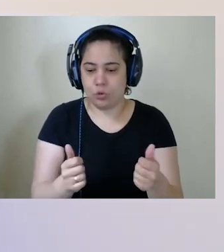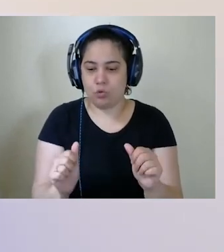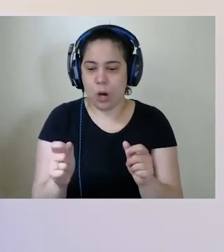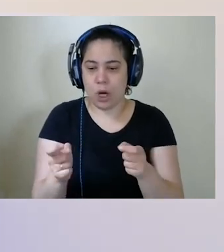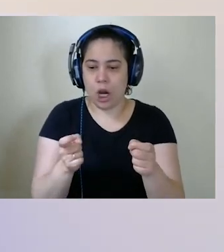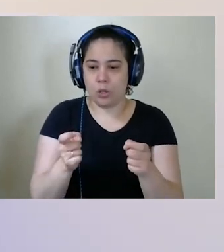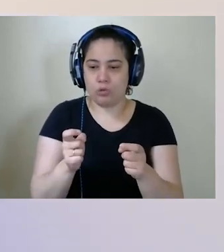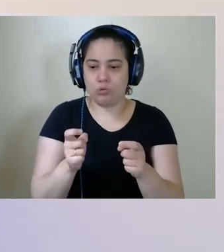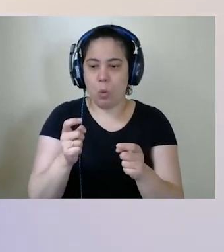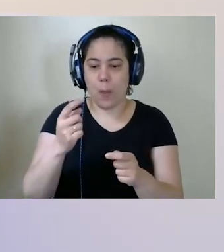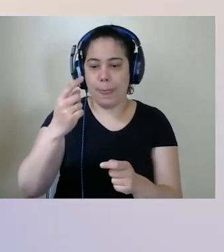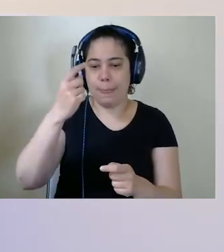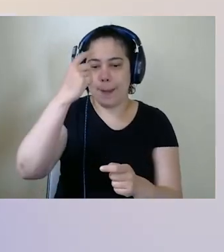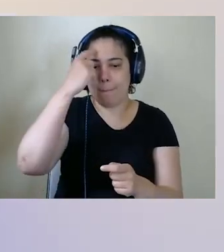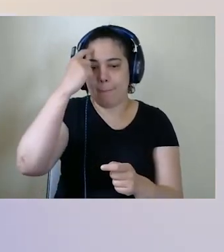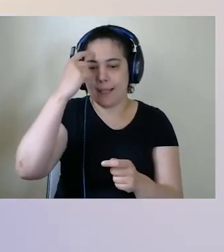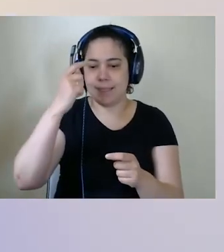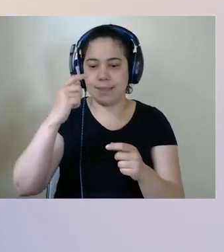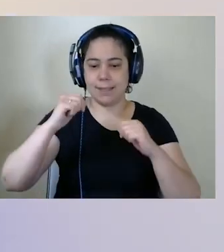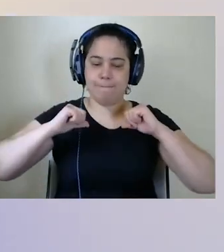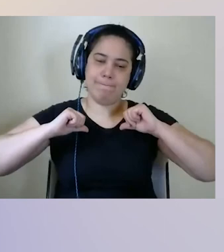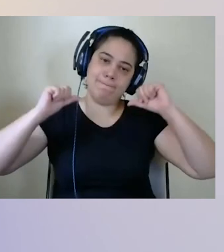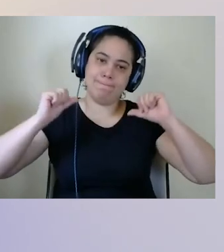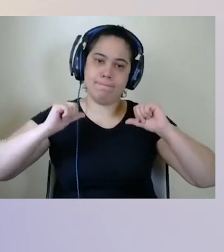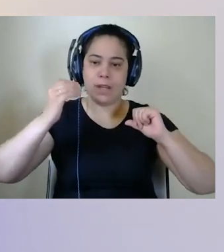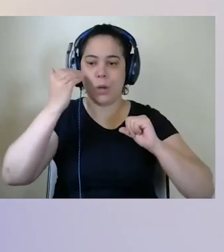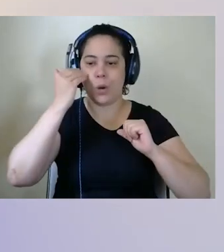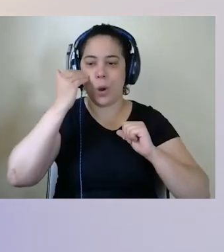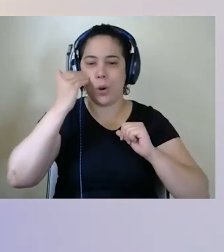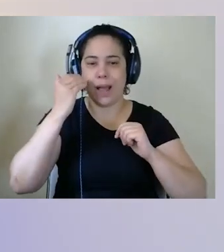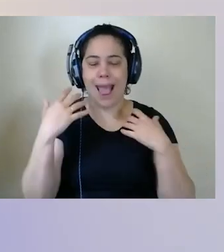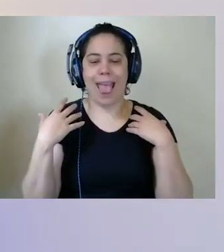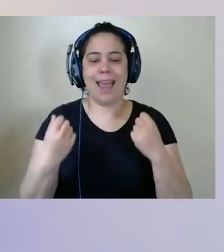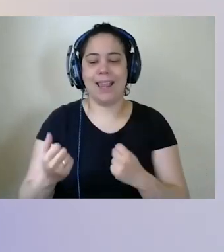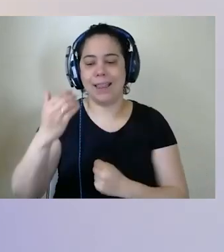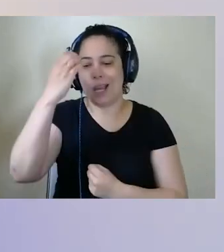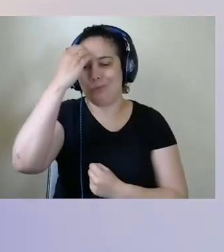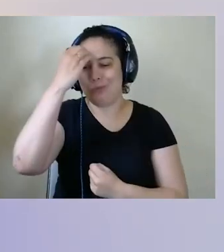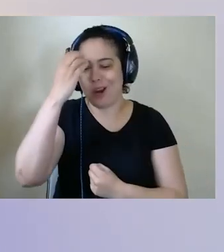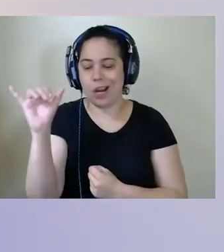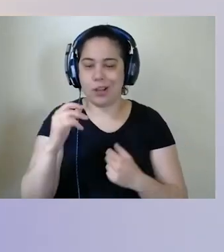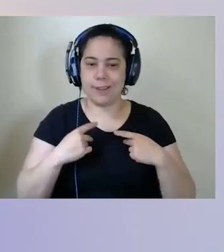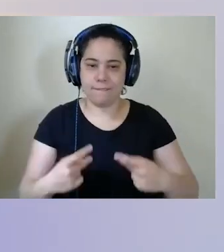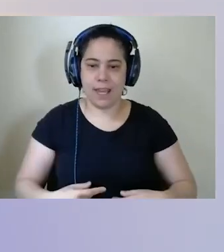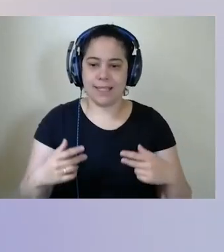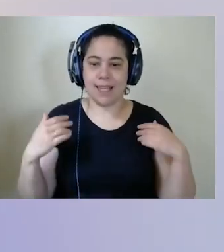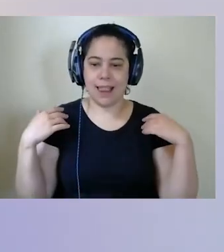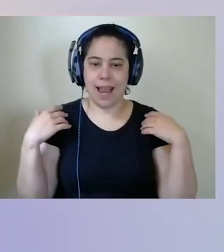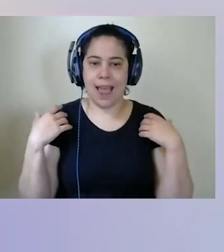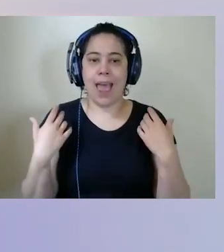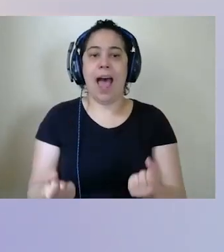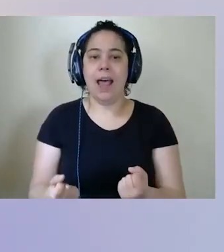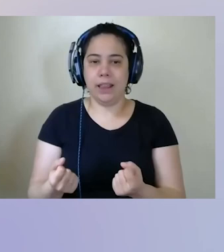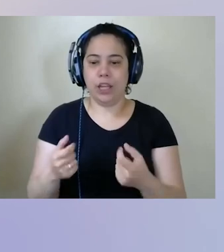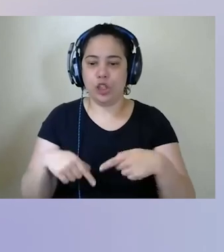keeping mentally fit and, you know, physically fit too. You know, so, you know, it's just stress. If any of